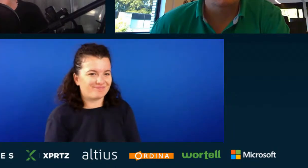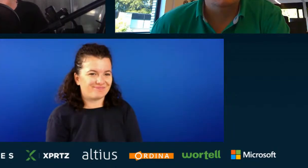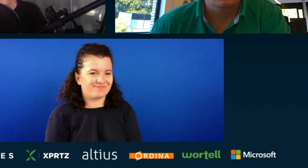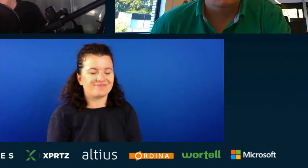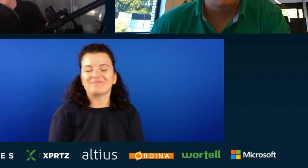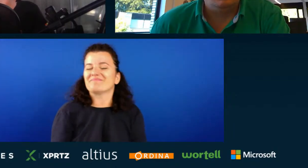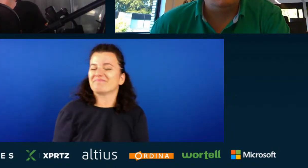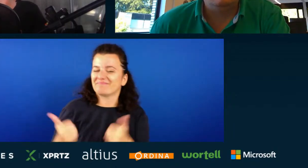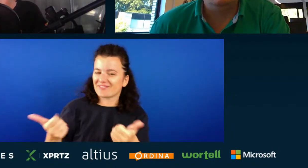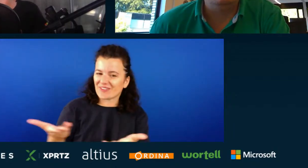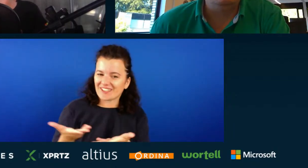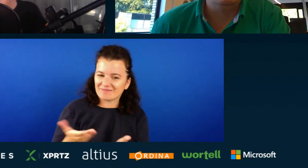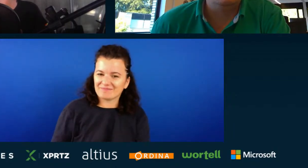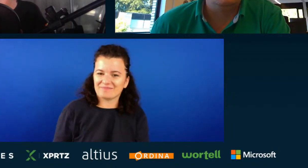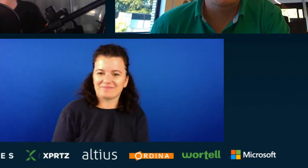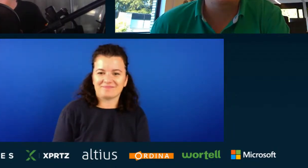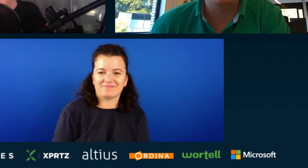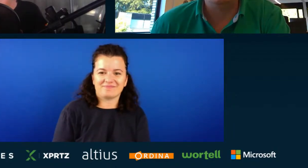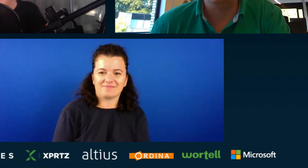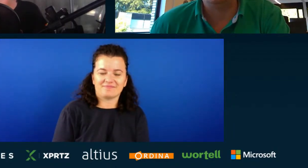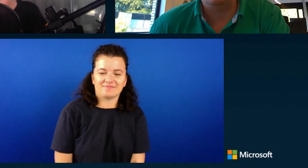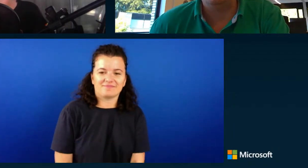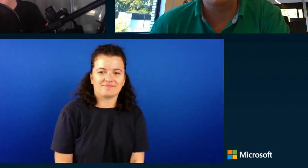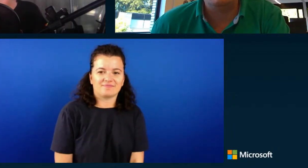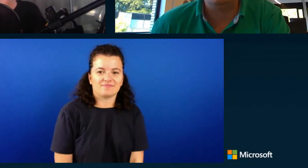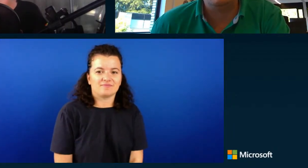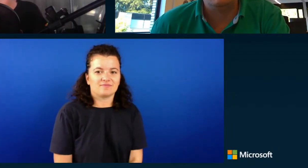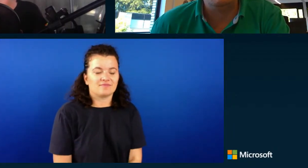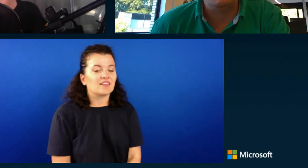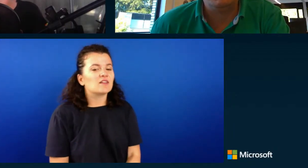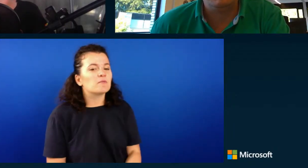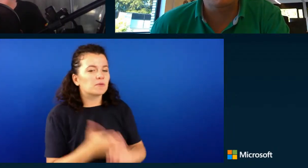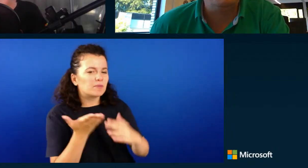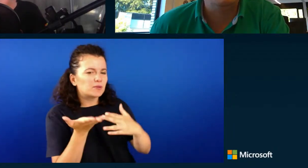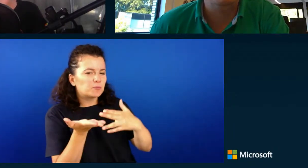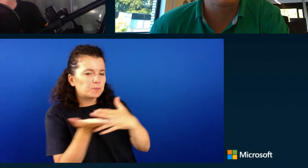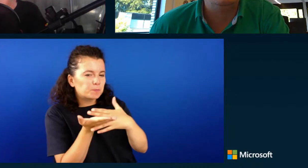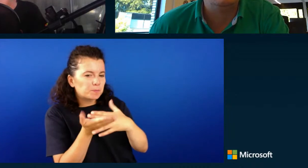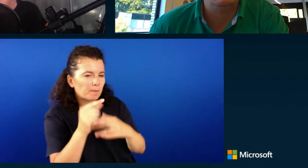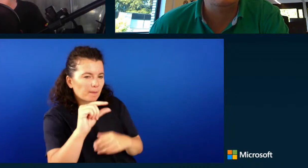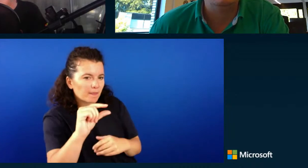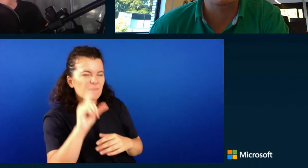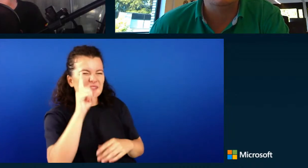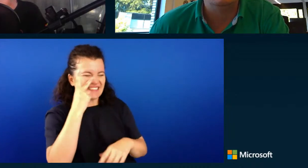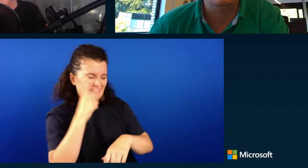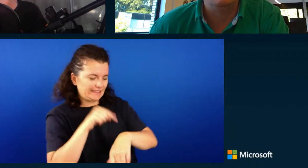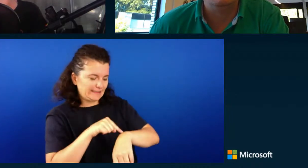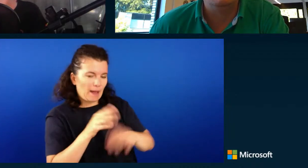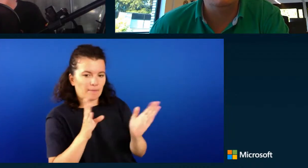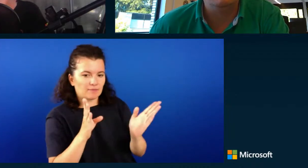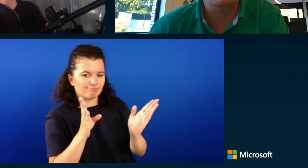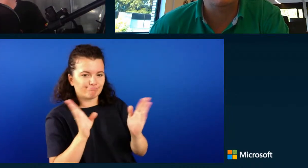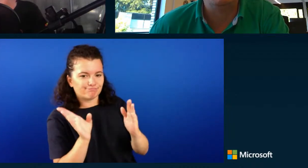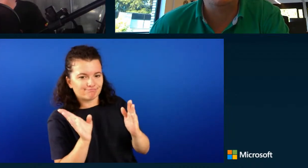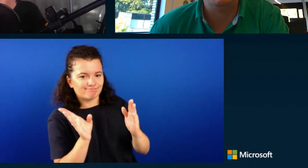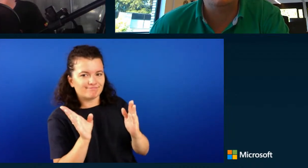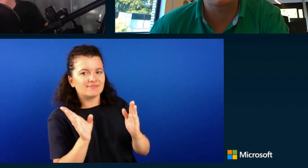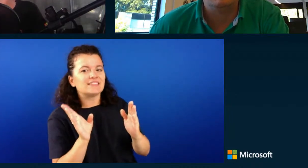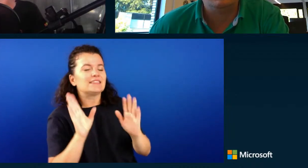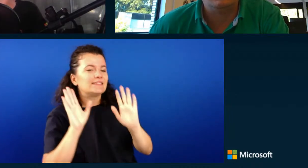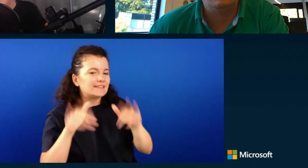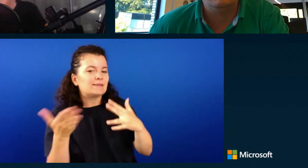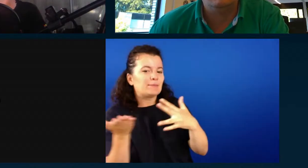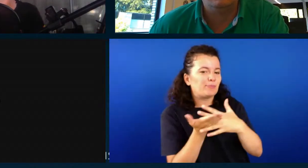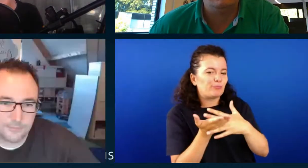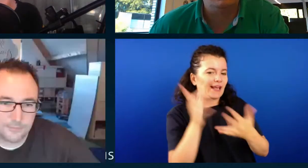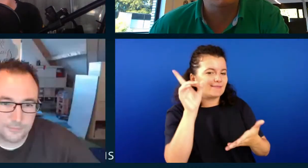welcome. And we planned a small break for now, but we are a bit behind schedule. So I think we will skip the